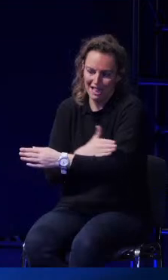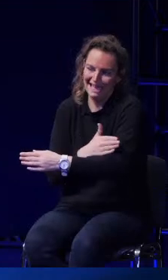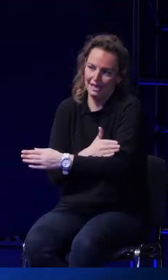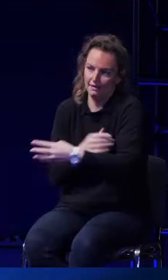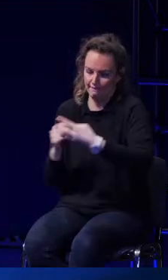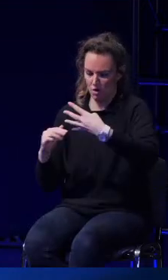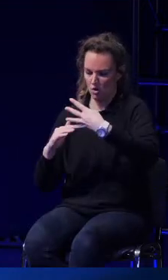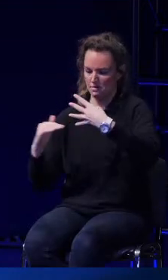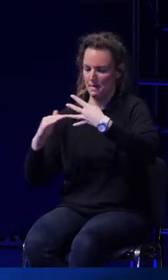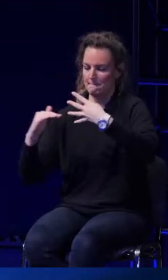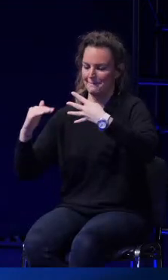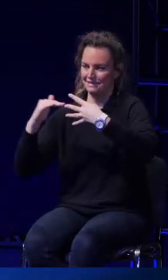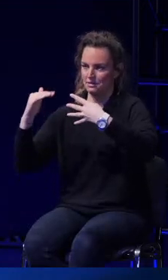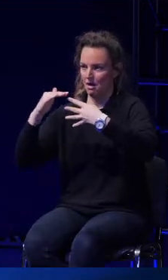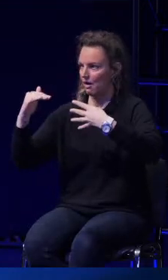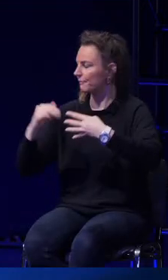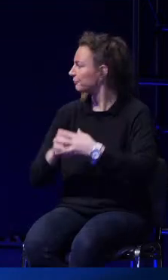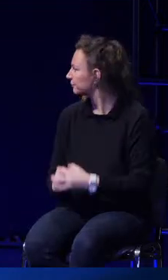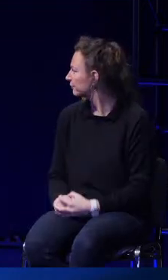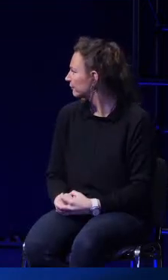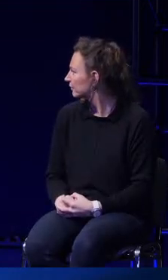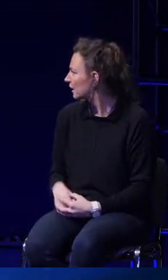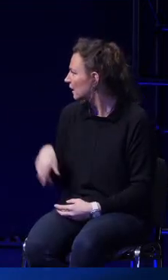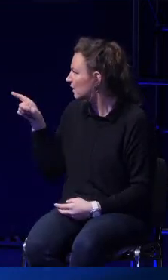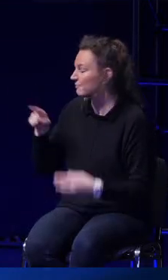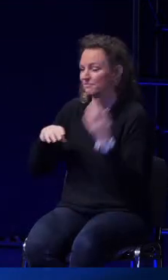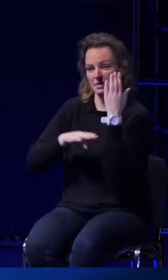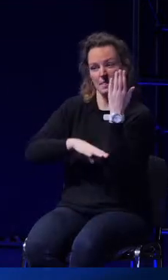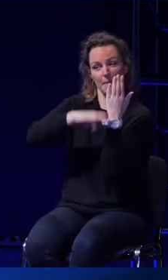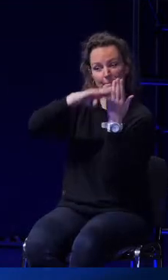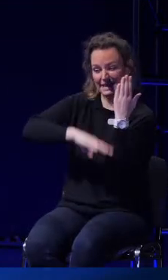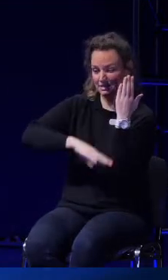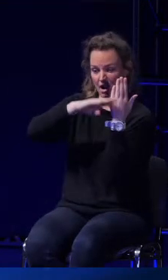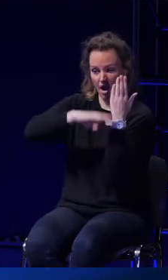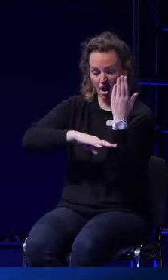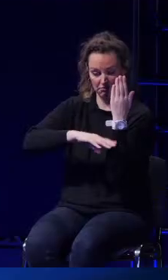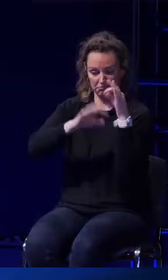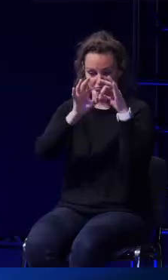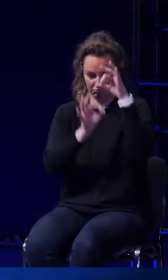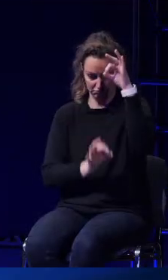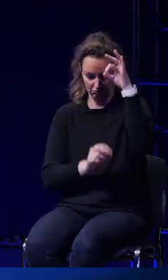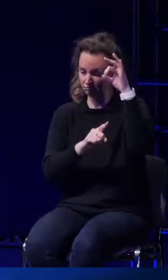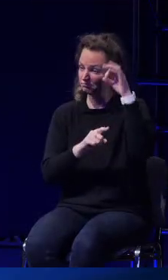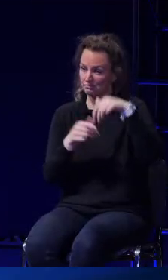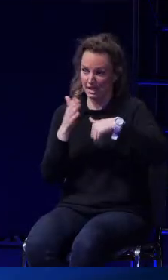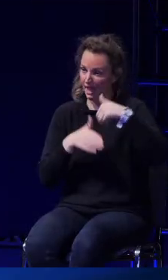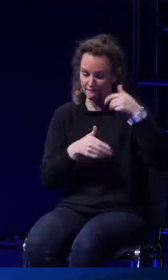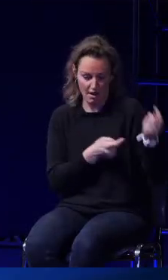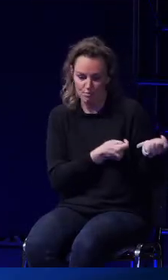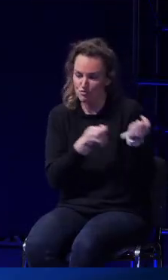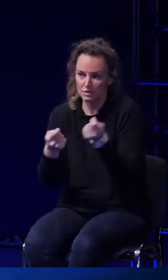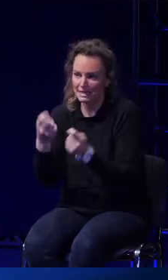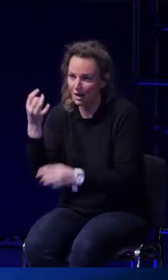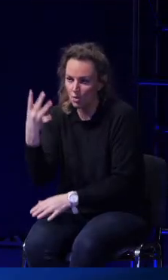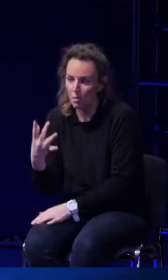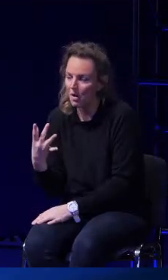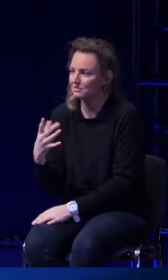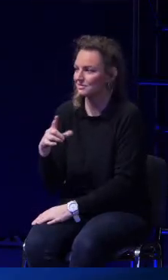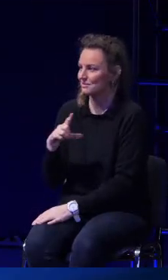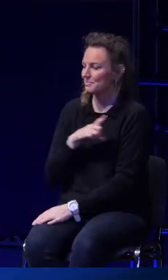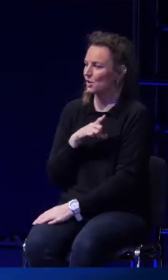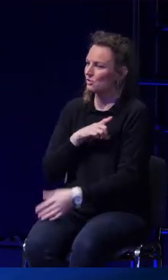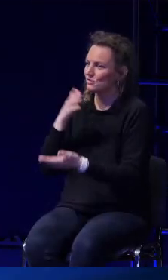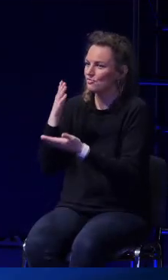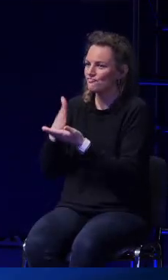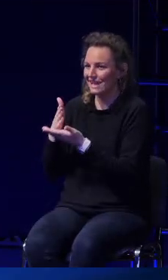effectively. Yeah, the meters never came out, not once. As technical as Tim's intro was, it's more done